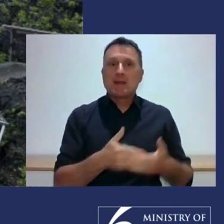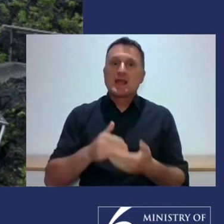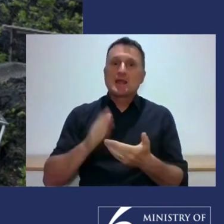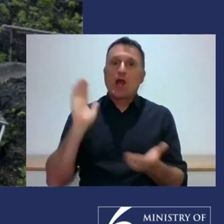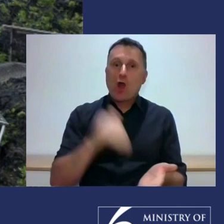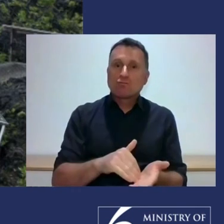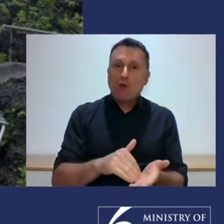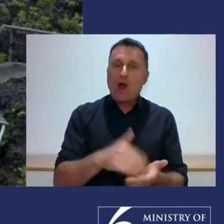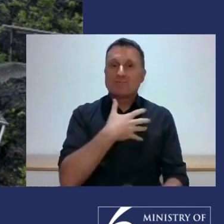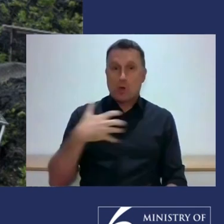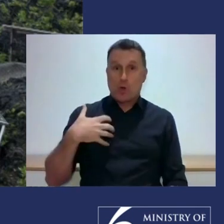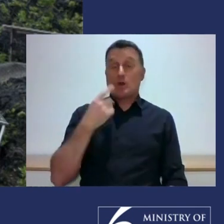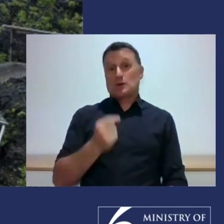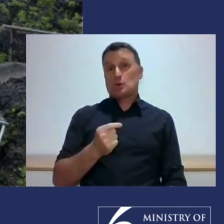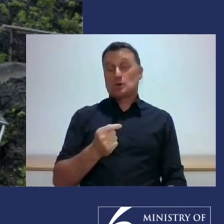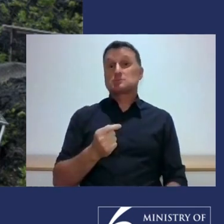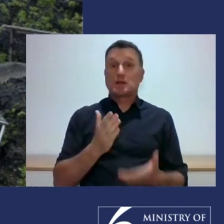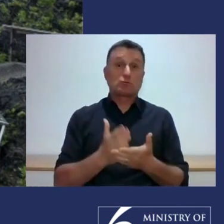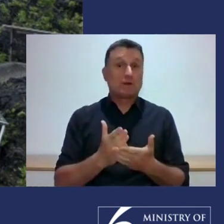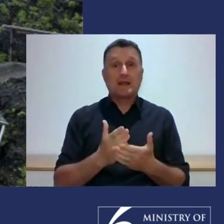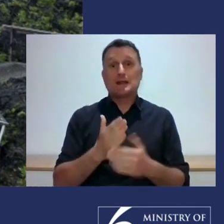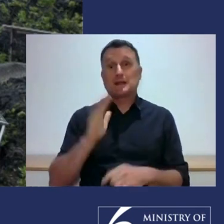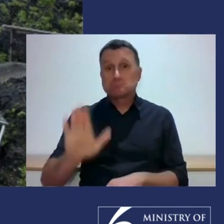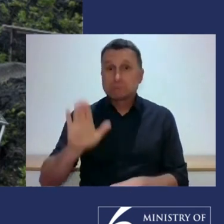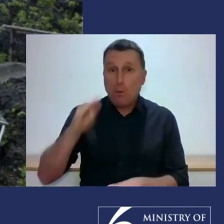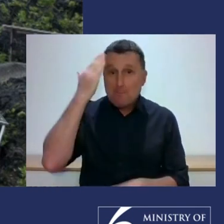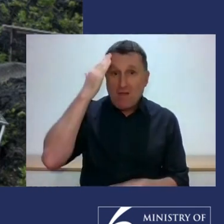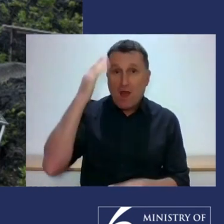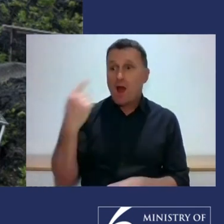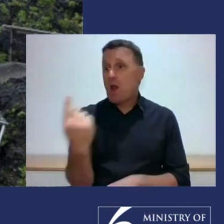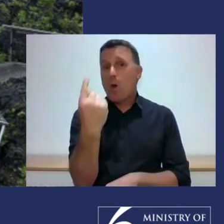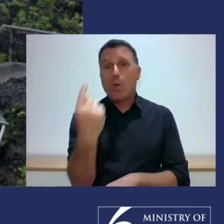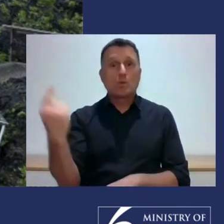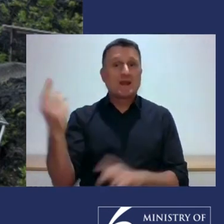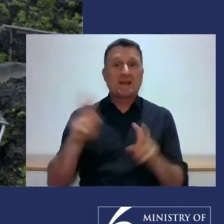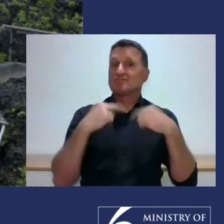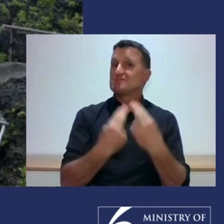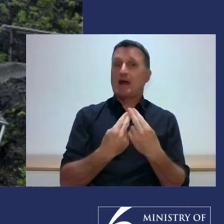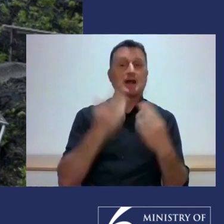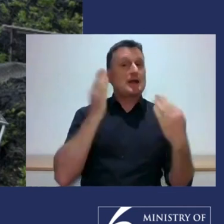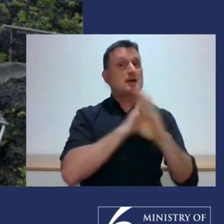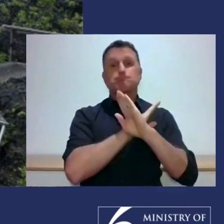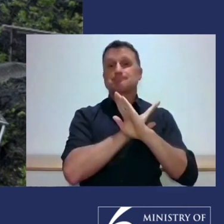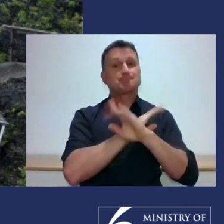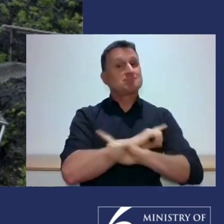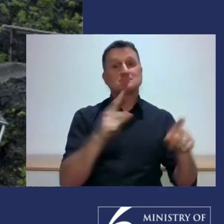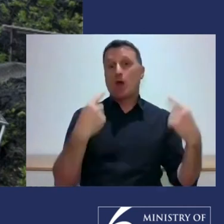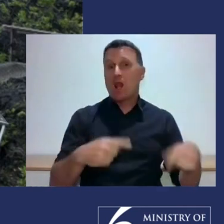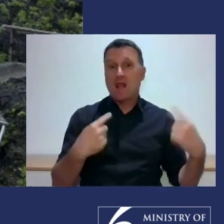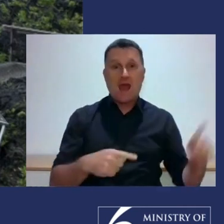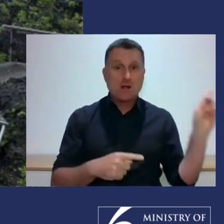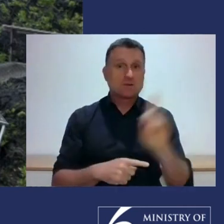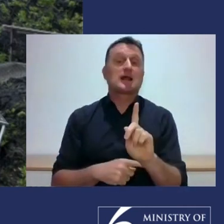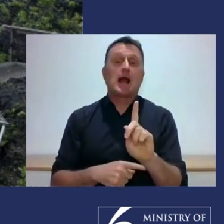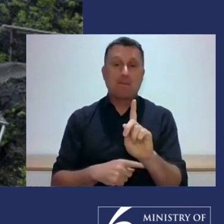get birthed early. It's really lonely. They have no whana. Nobody's allowed into the room. A lot of the time they're on their own. And so